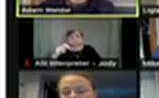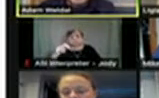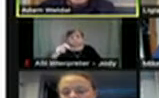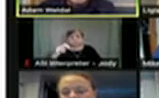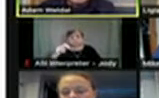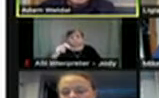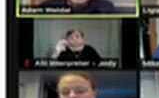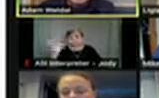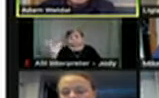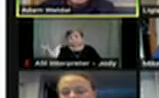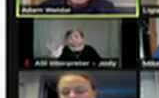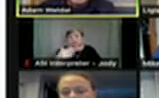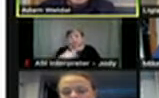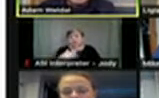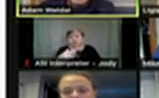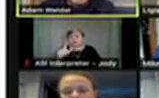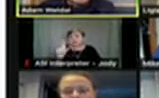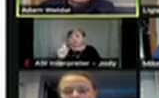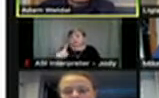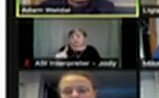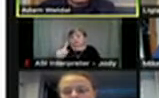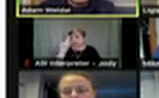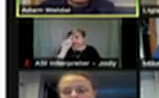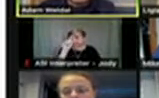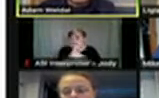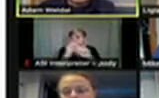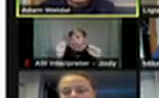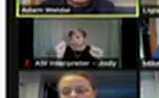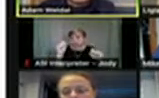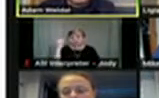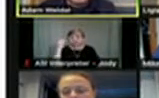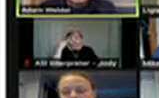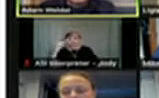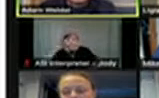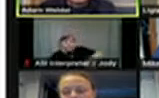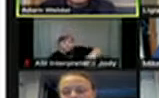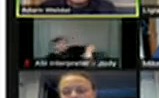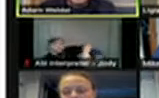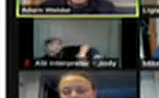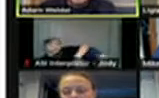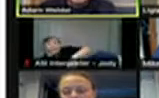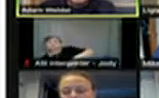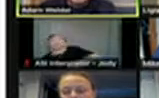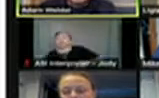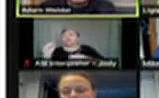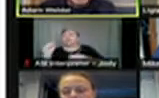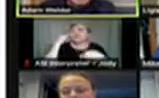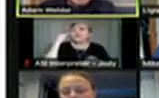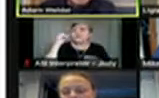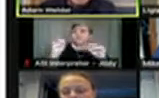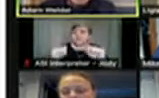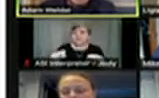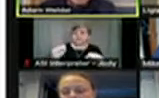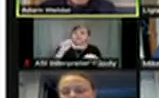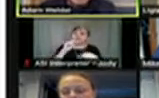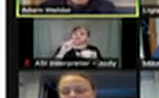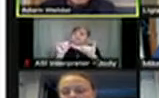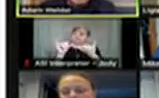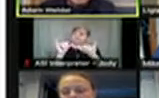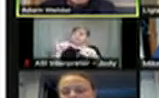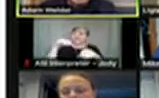superintendent, if they can keep an appropriate physical distance while in a gymnasium, are